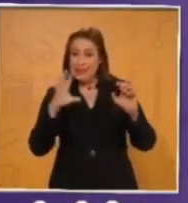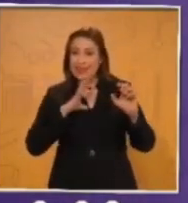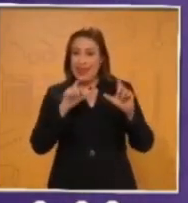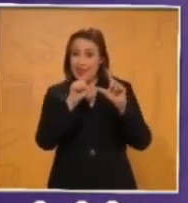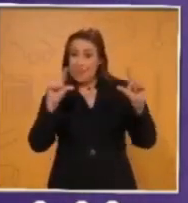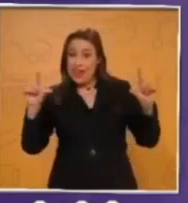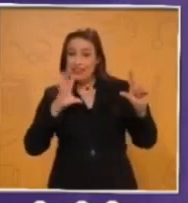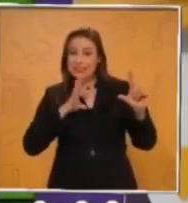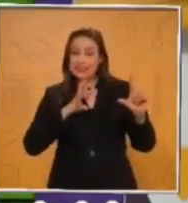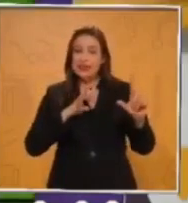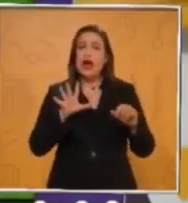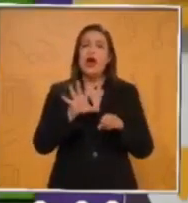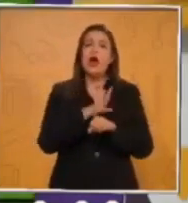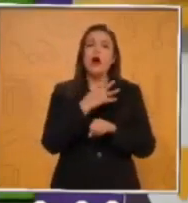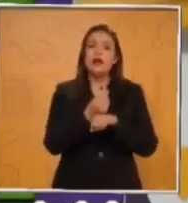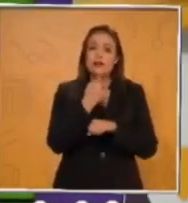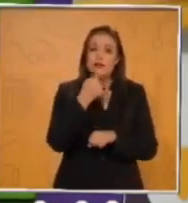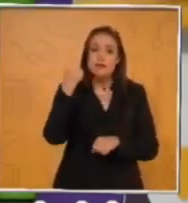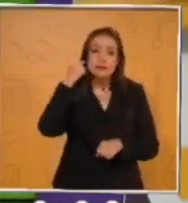it.